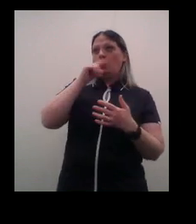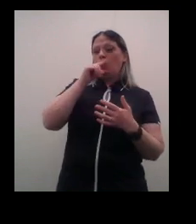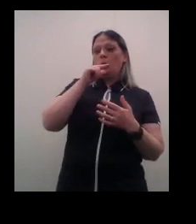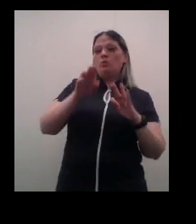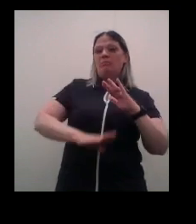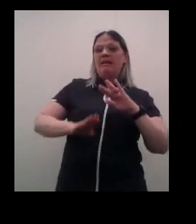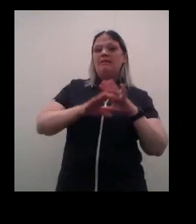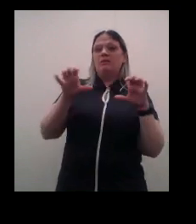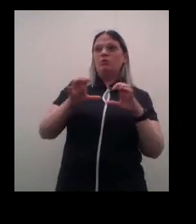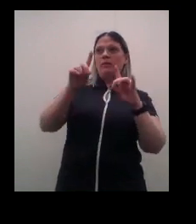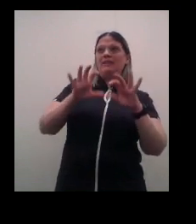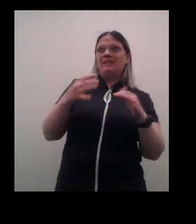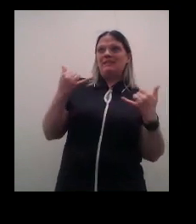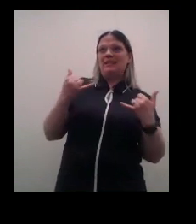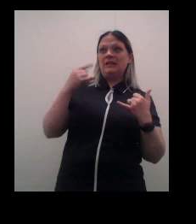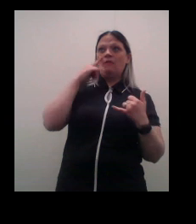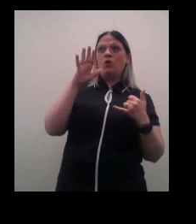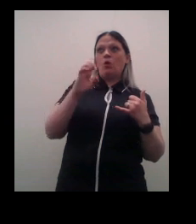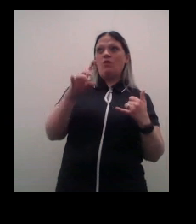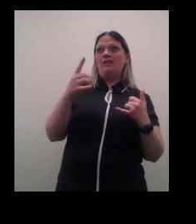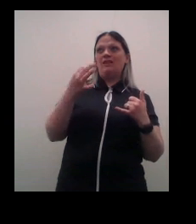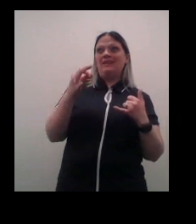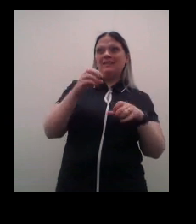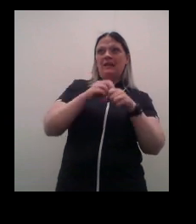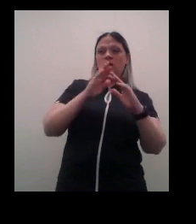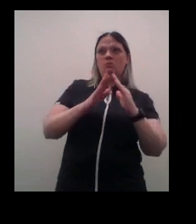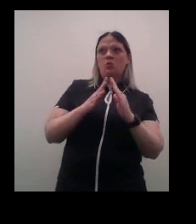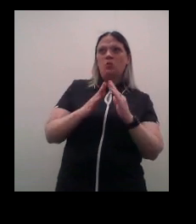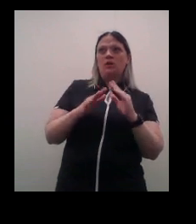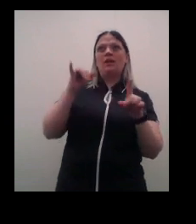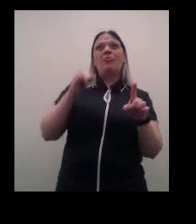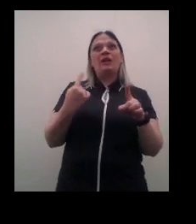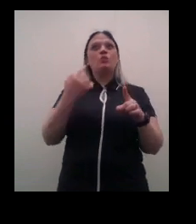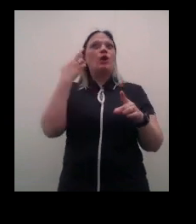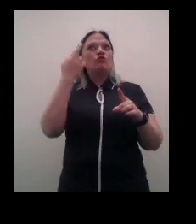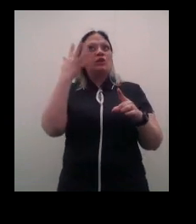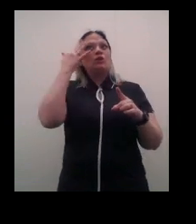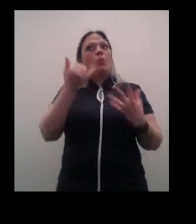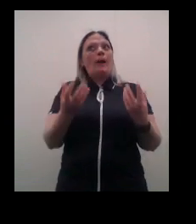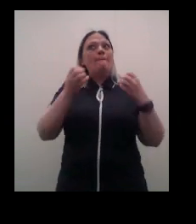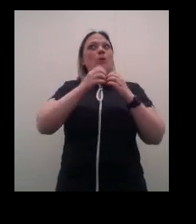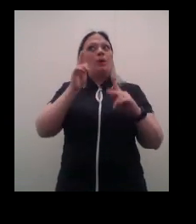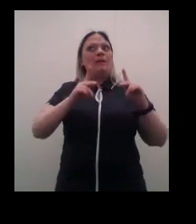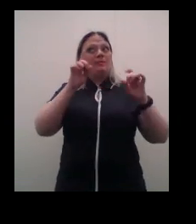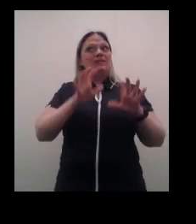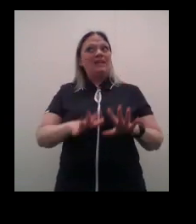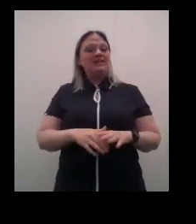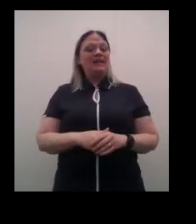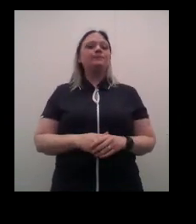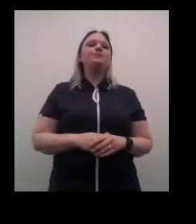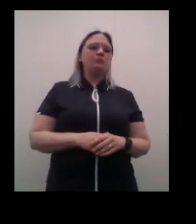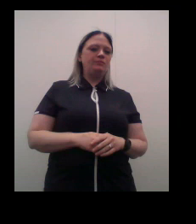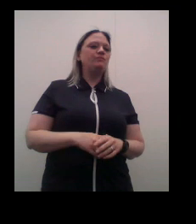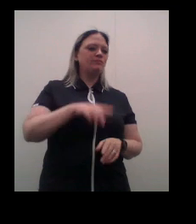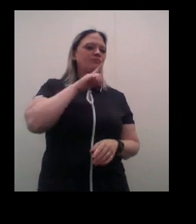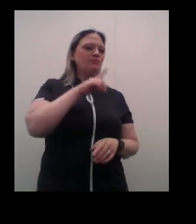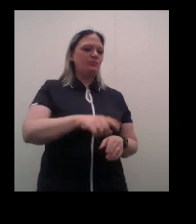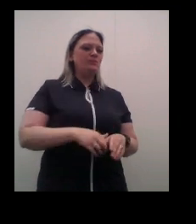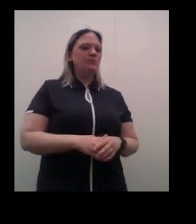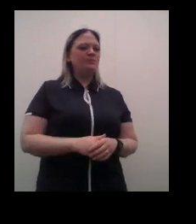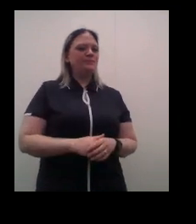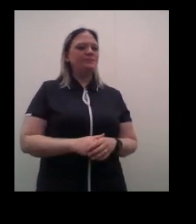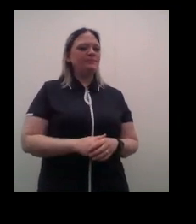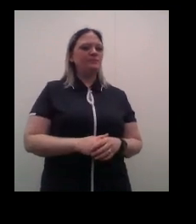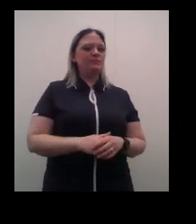doing testing now for COVID-19 in our community, which is one of the reasons why we've had a lot more people tested? Sure. So actually there